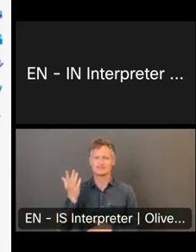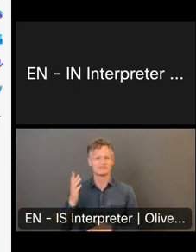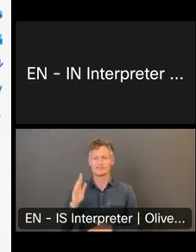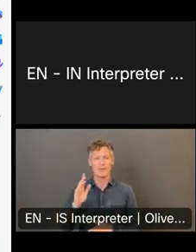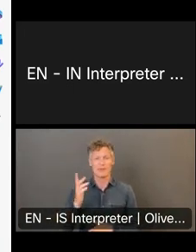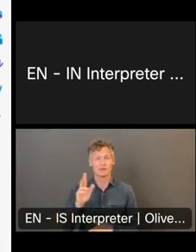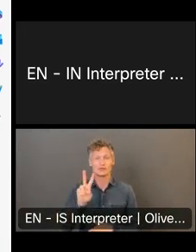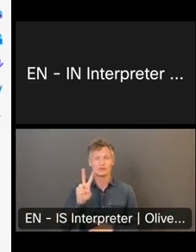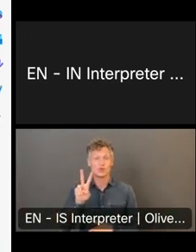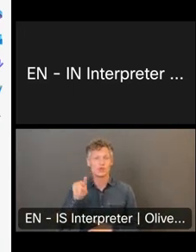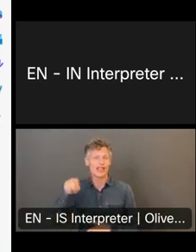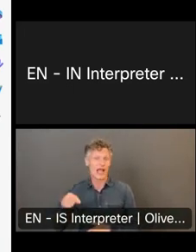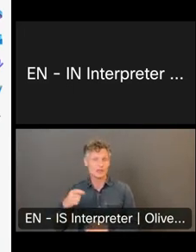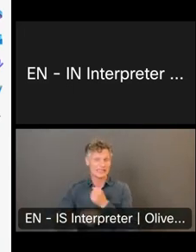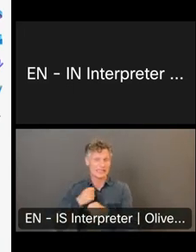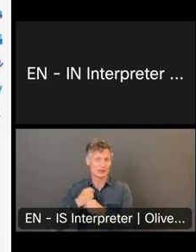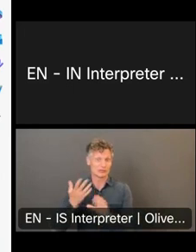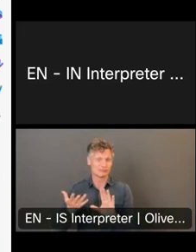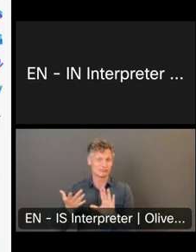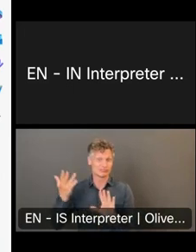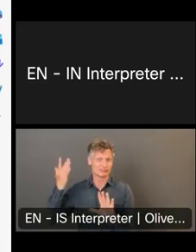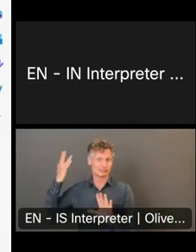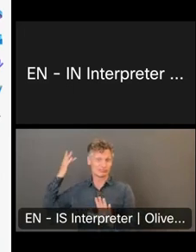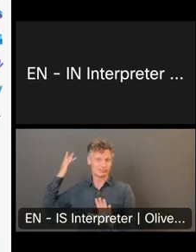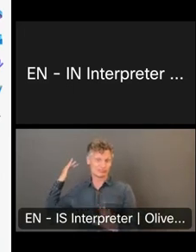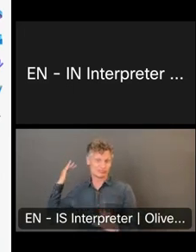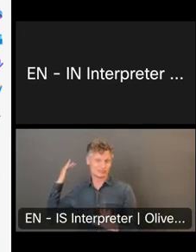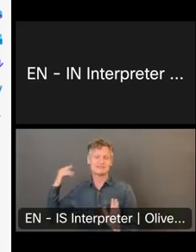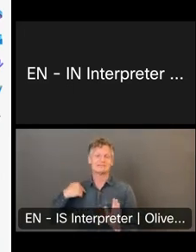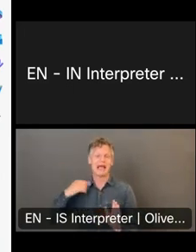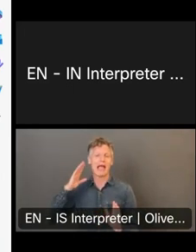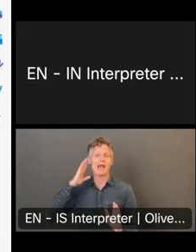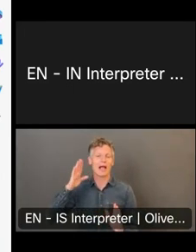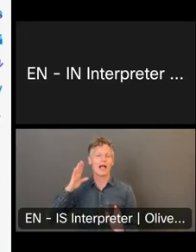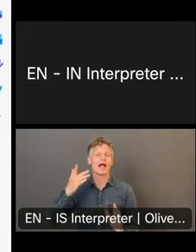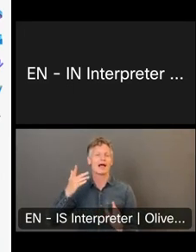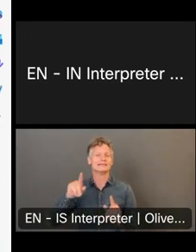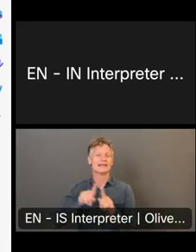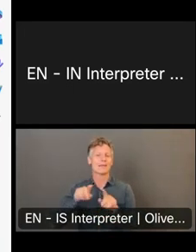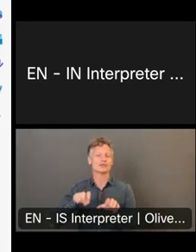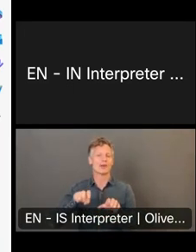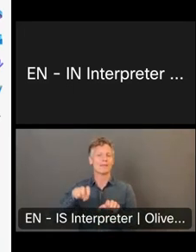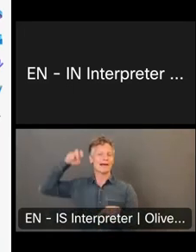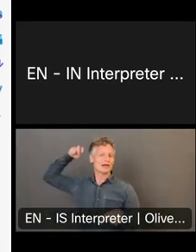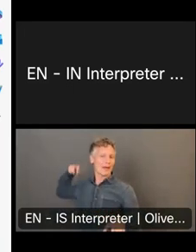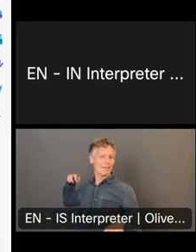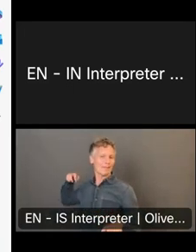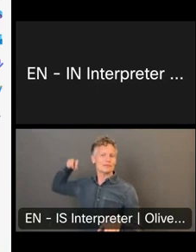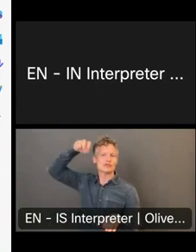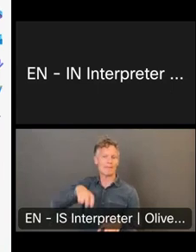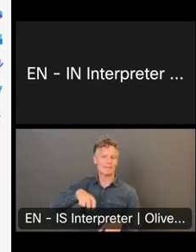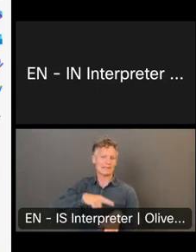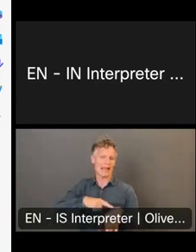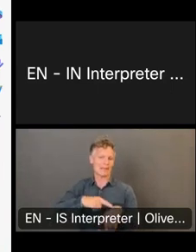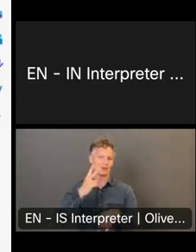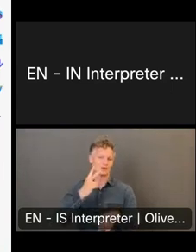ago, but going back there and then coming back into the present. And what I will be talking